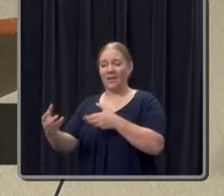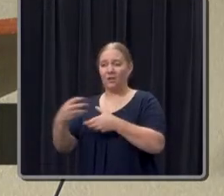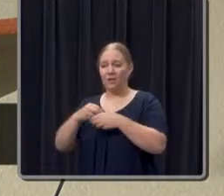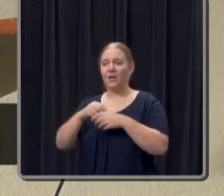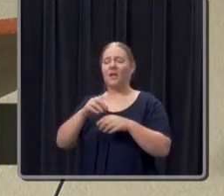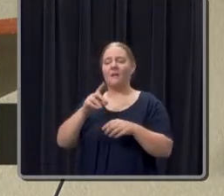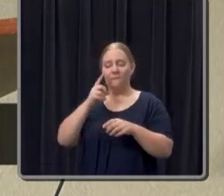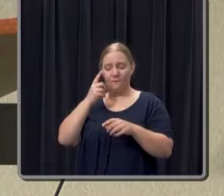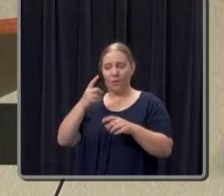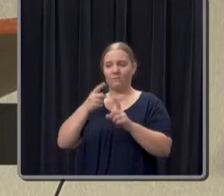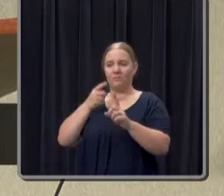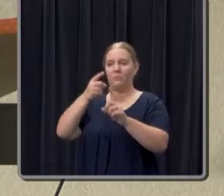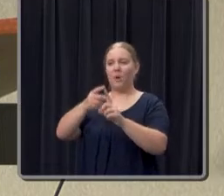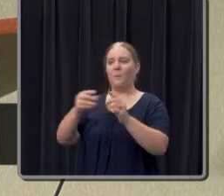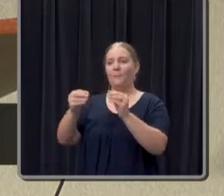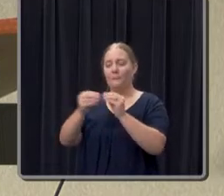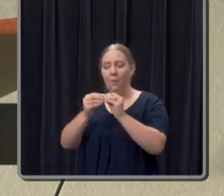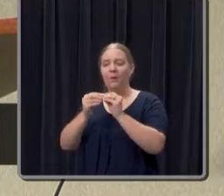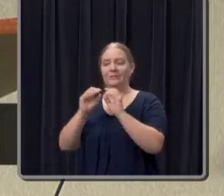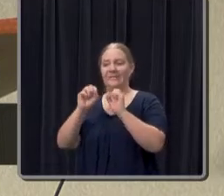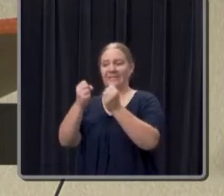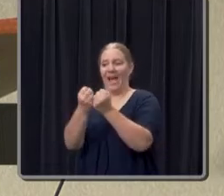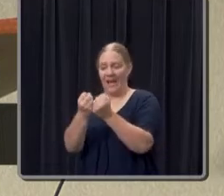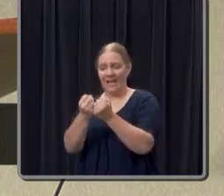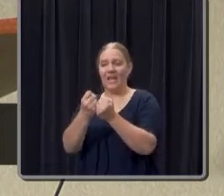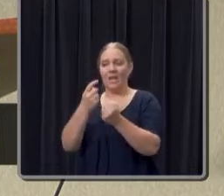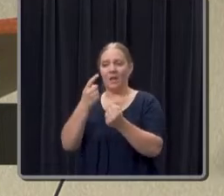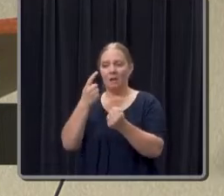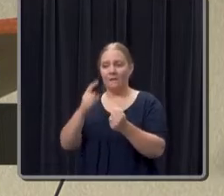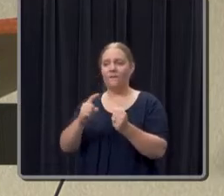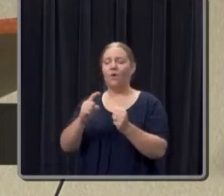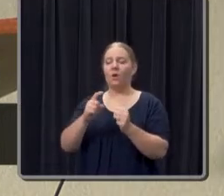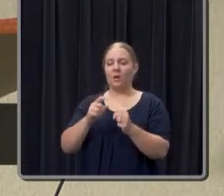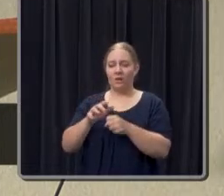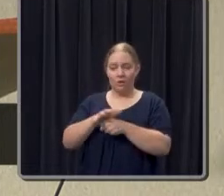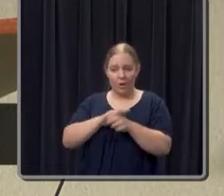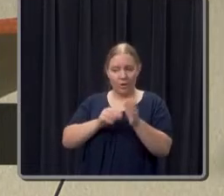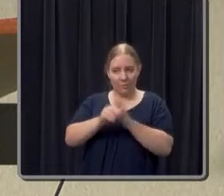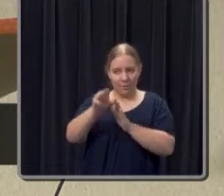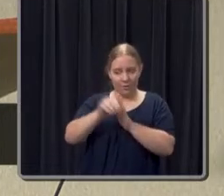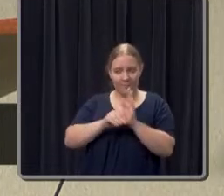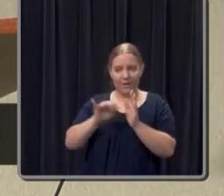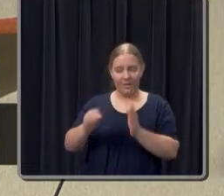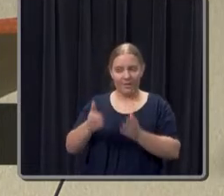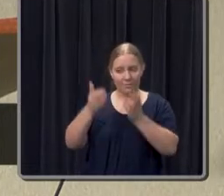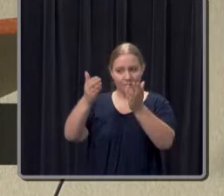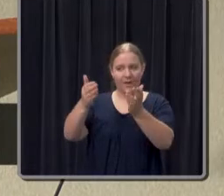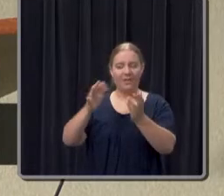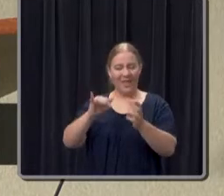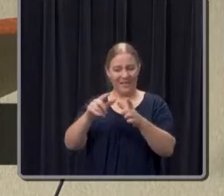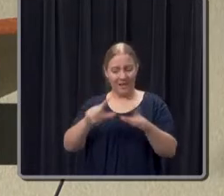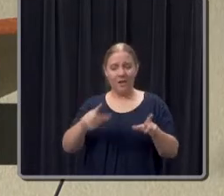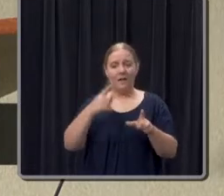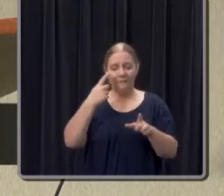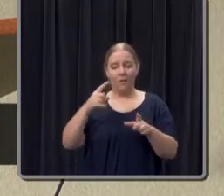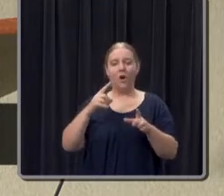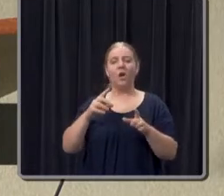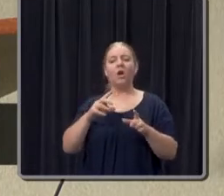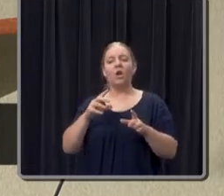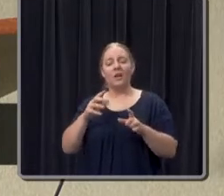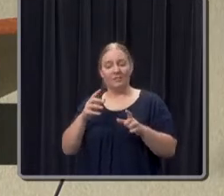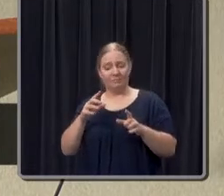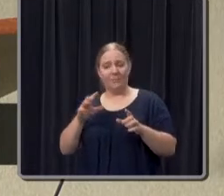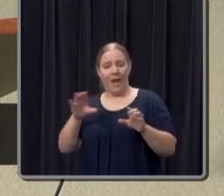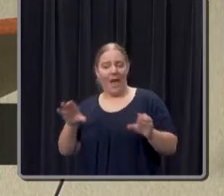society in the psychology framework for the local curriculum. That's the language of critical social justice,